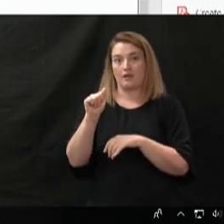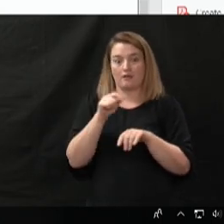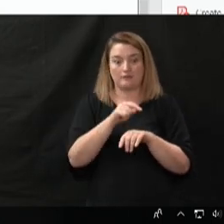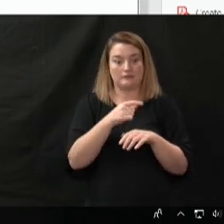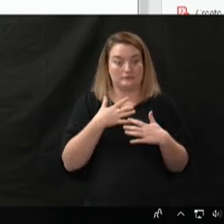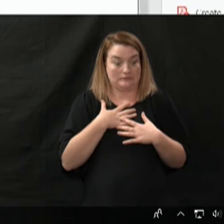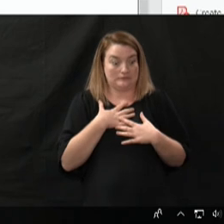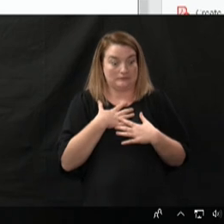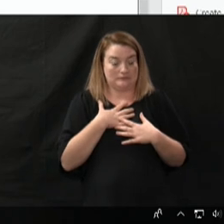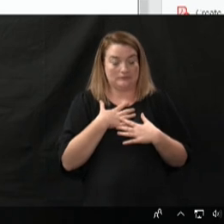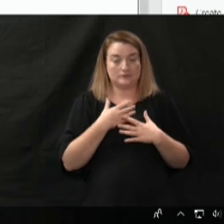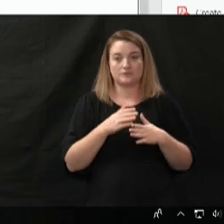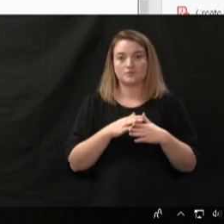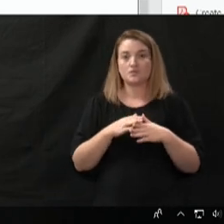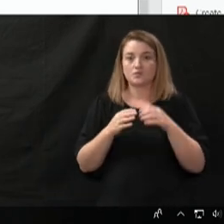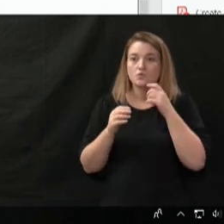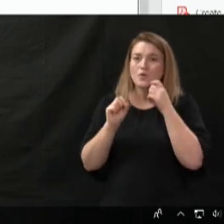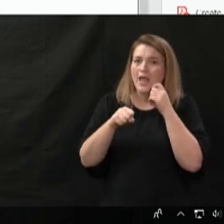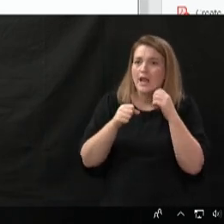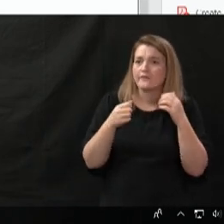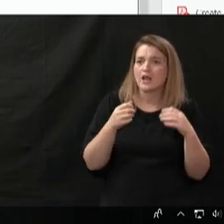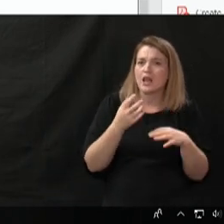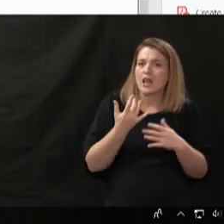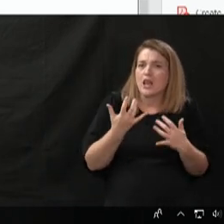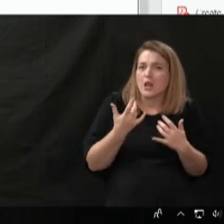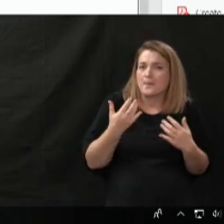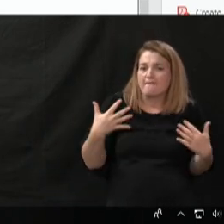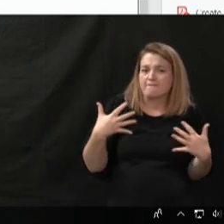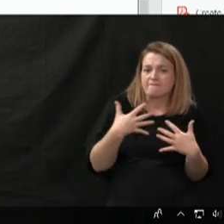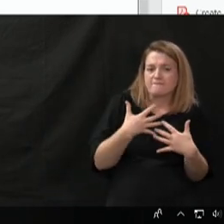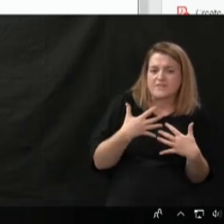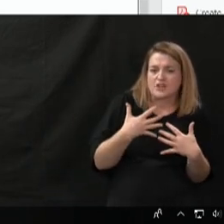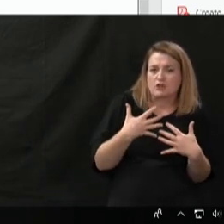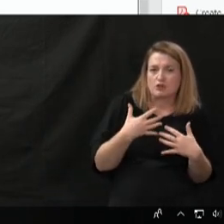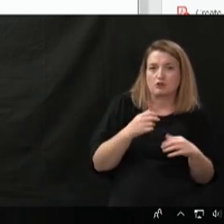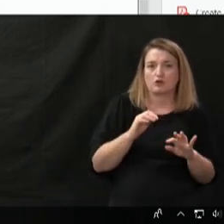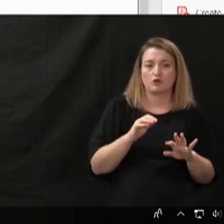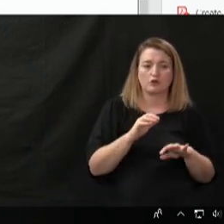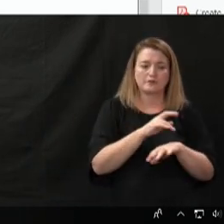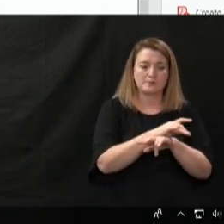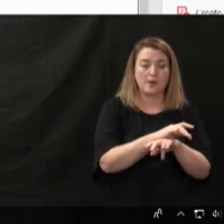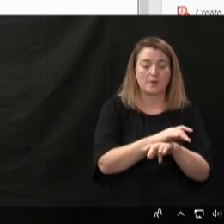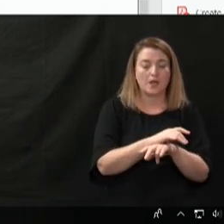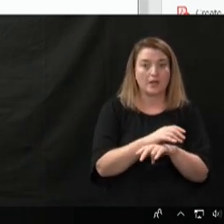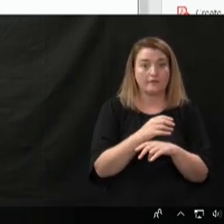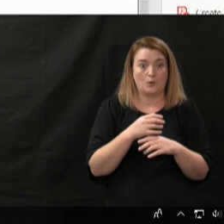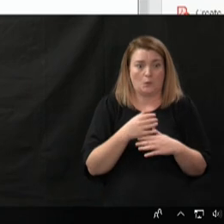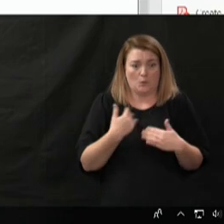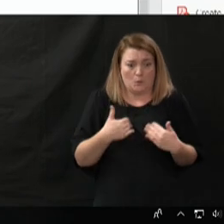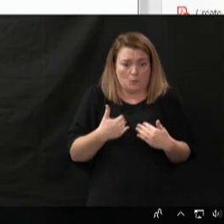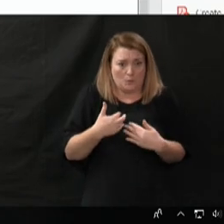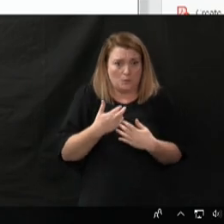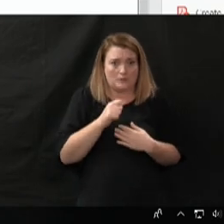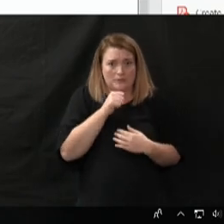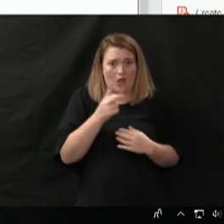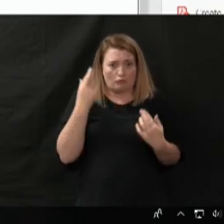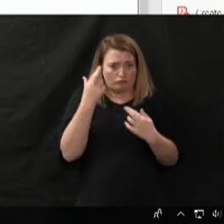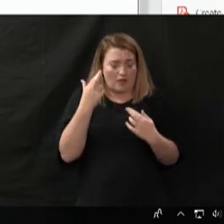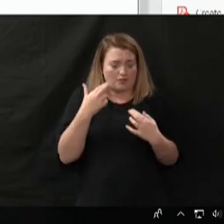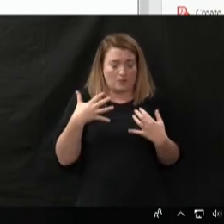that's irrational, because I'm afraid of little birds. That's irrational. So I can't remember. I used to know what that was, that kind of